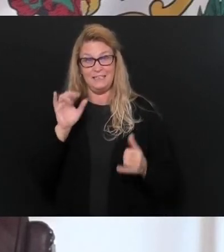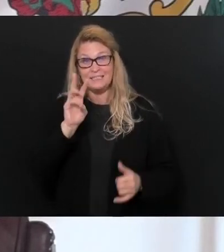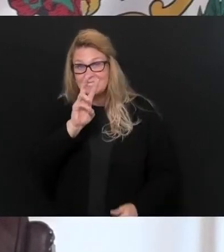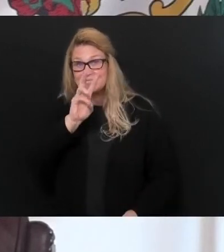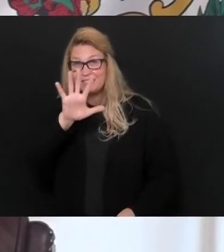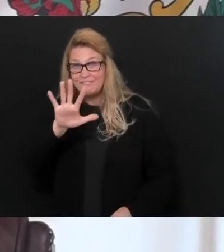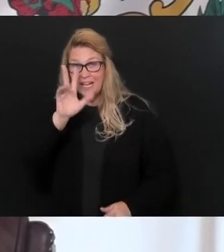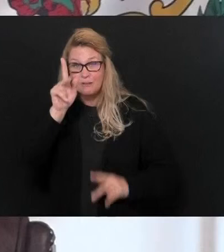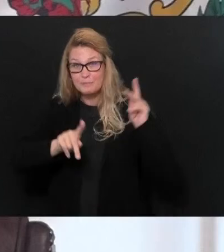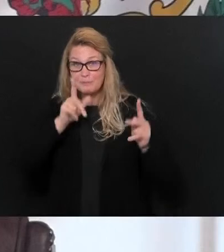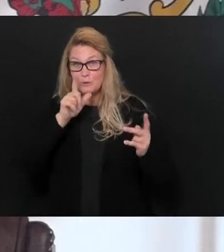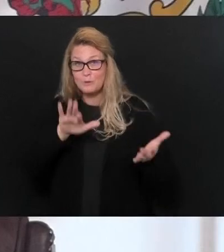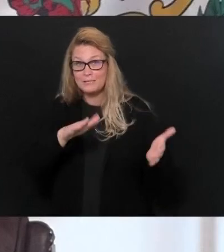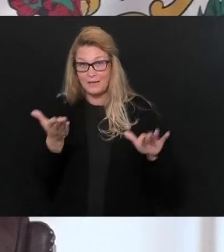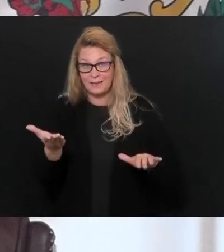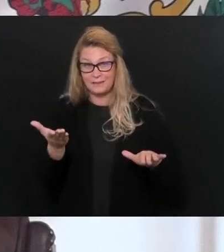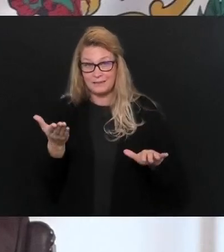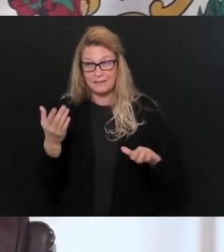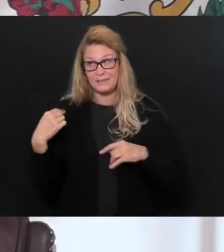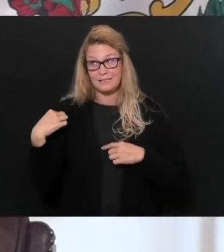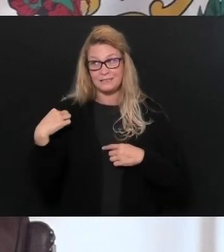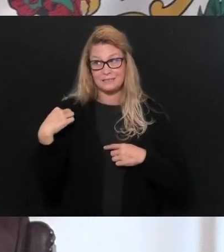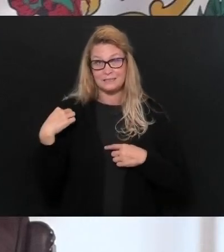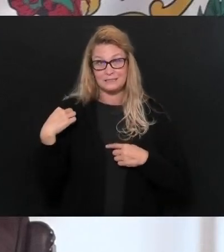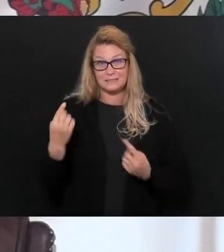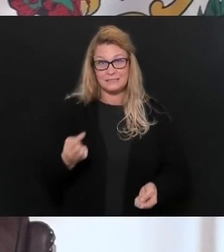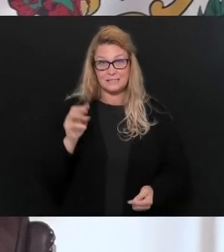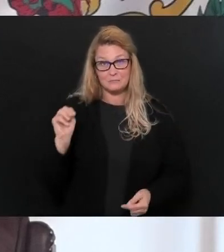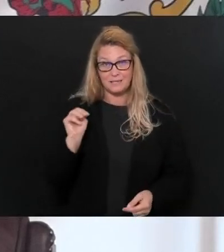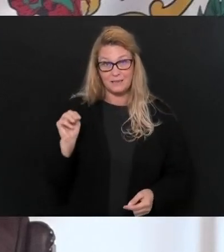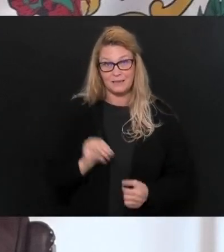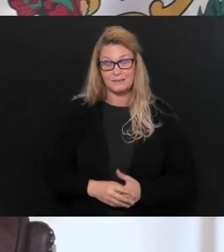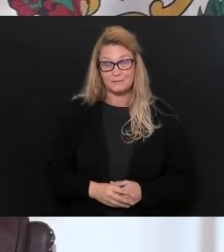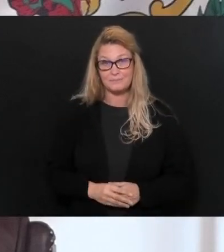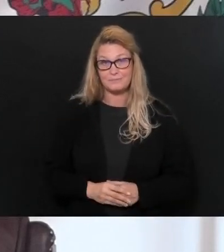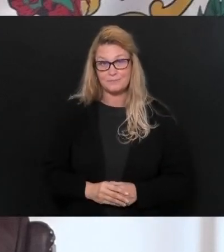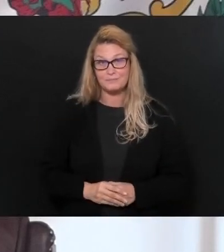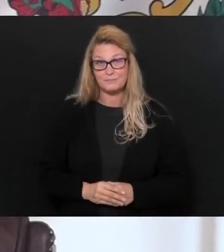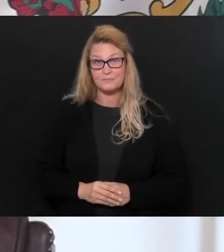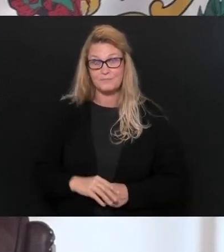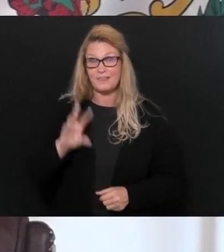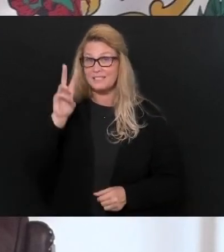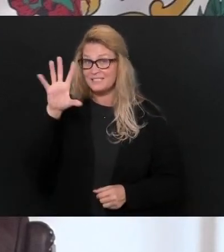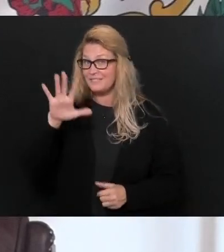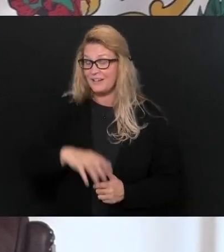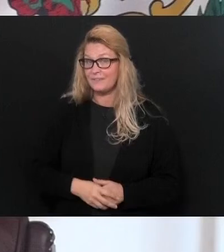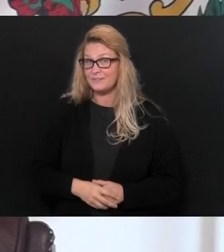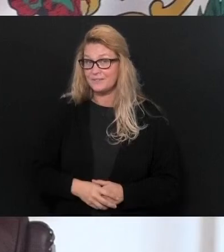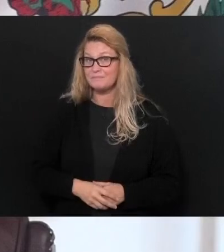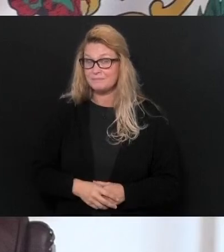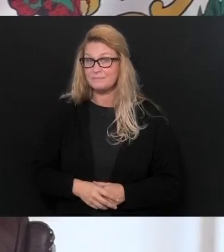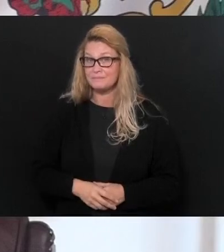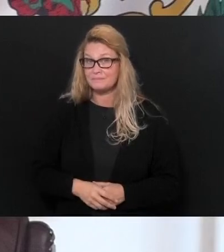65 people that died since Monday. 65.